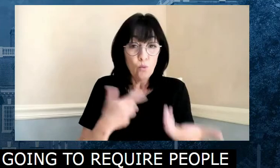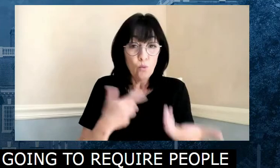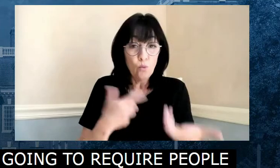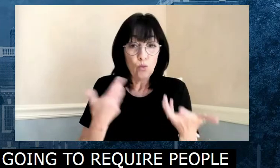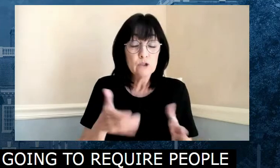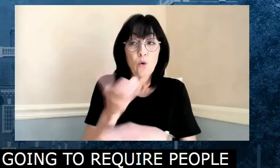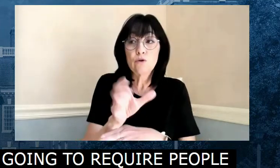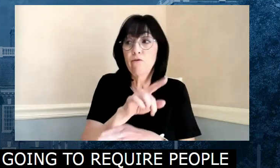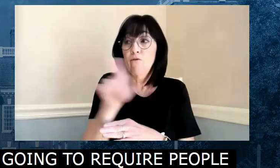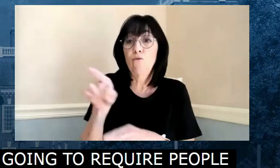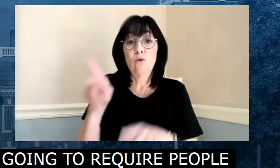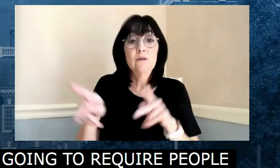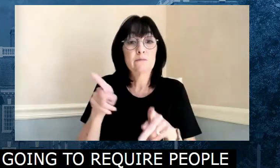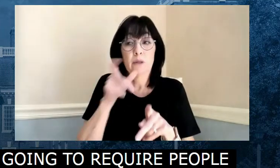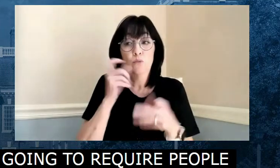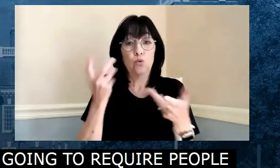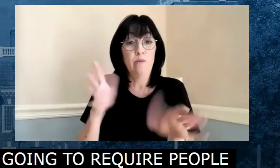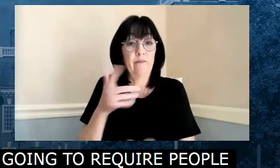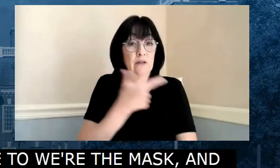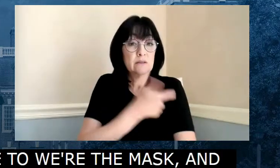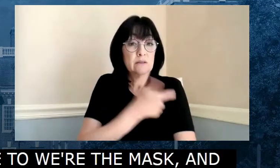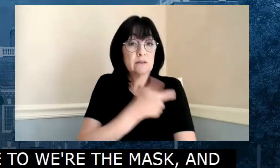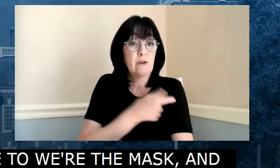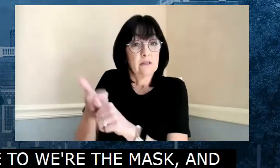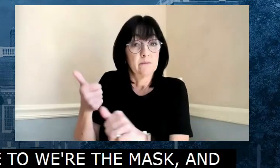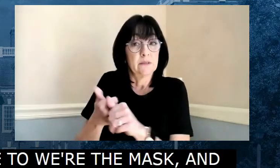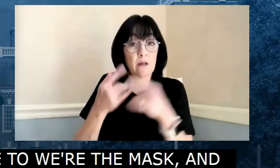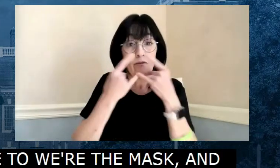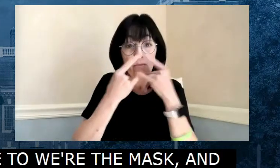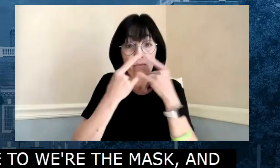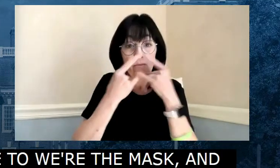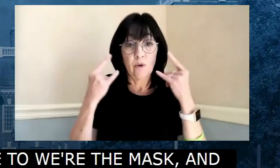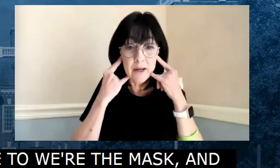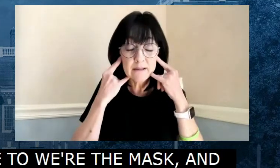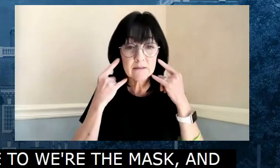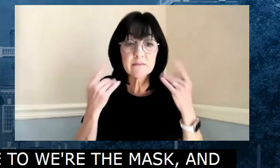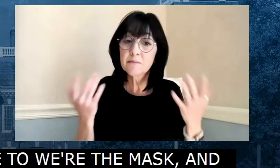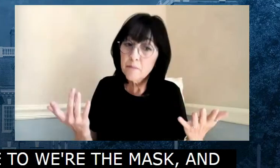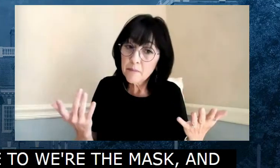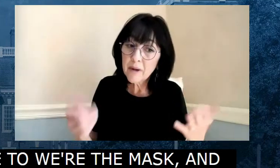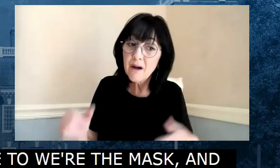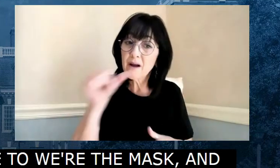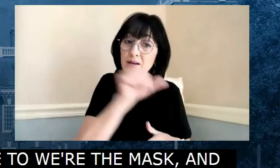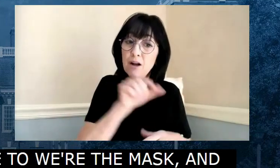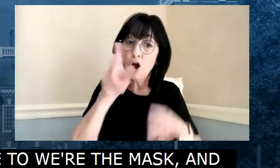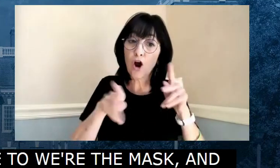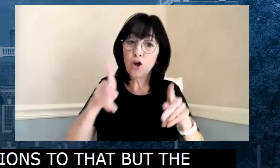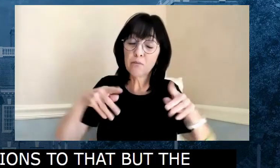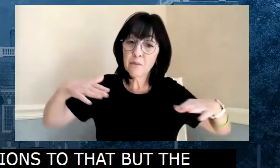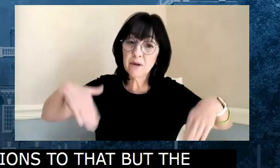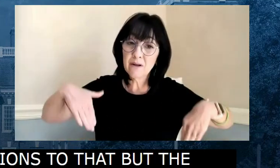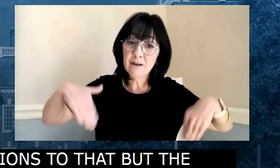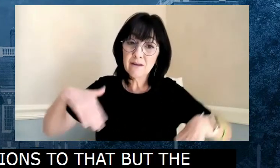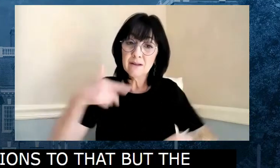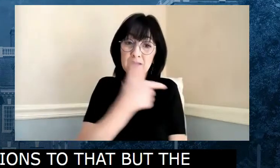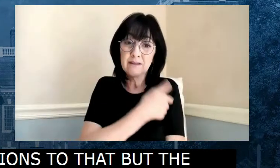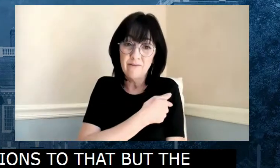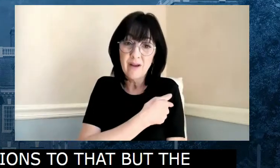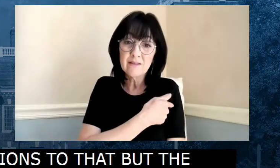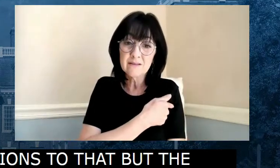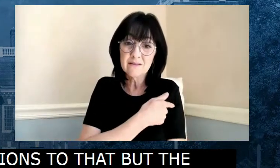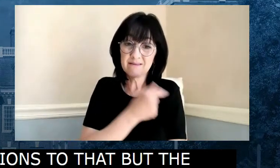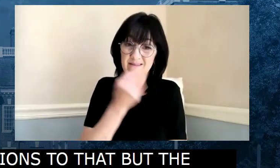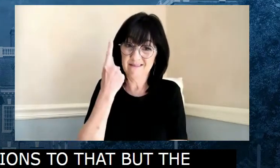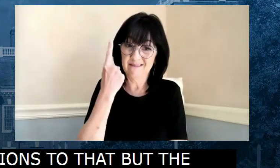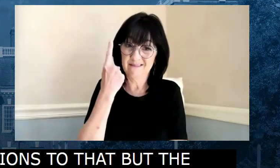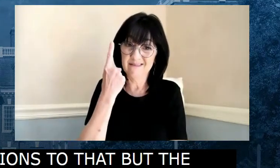it. There are exceptions to that. But the unvaccinated part of the community, more than 50%